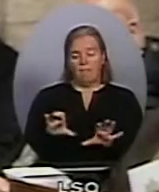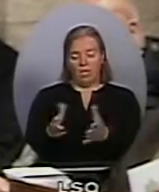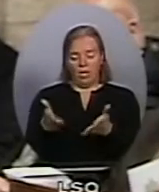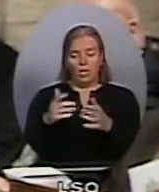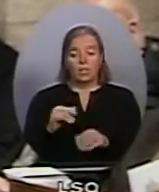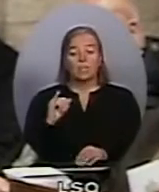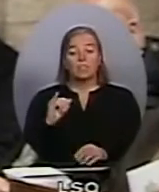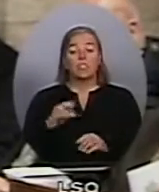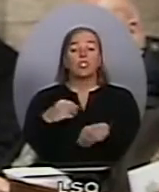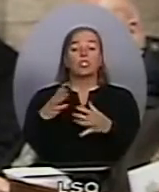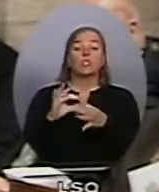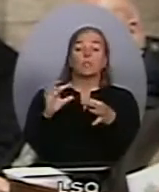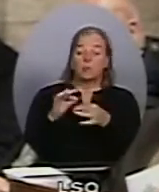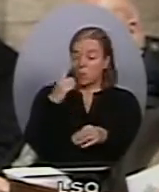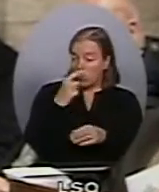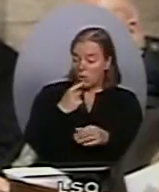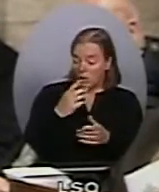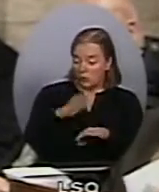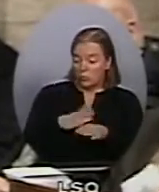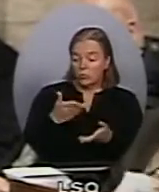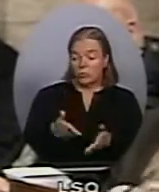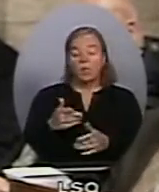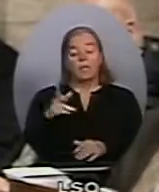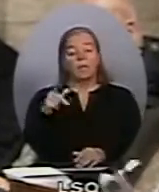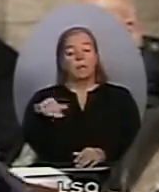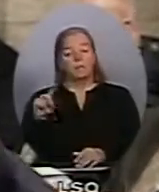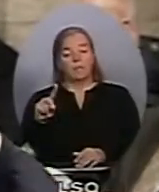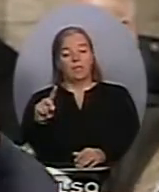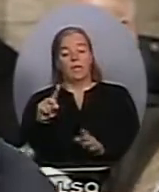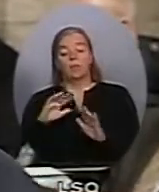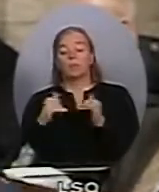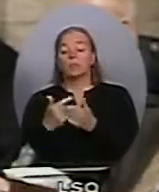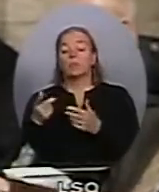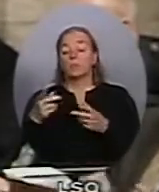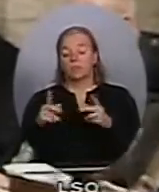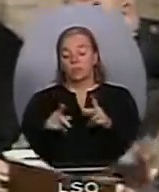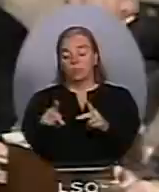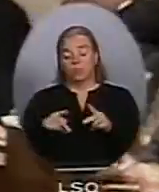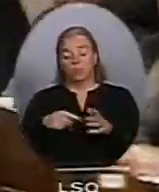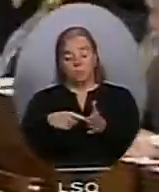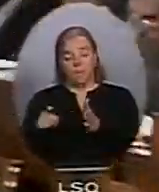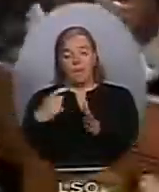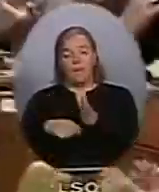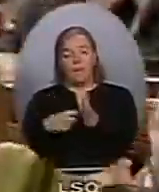their NDP colleagues pay their taxes like all Canadians have to do.